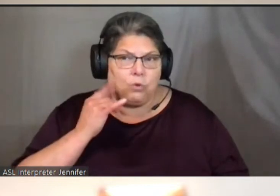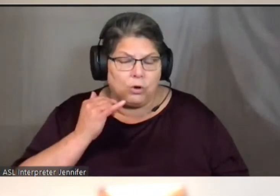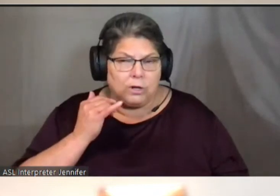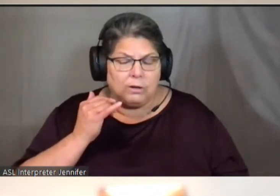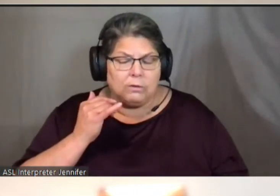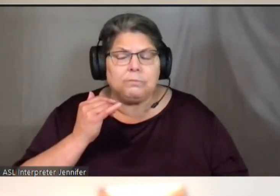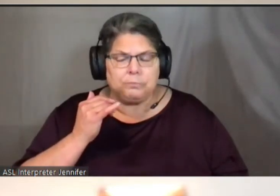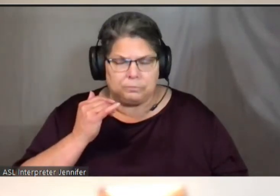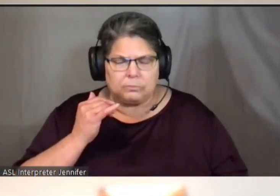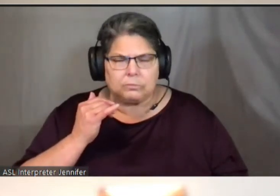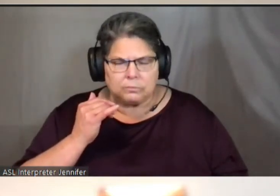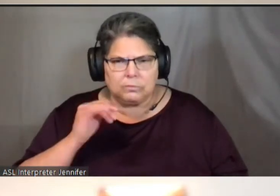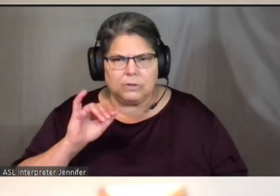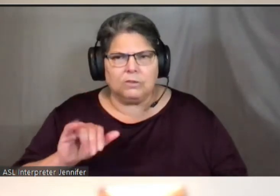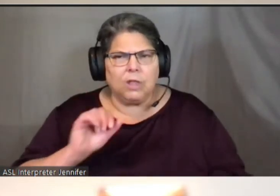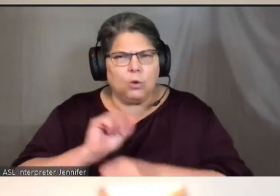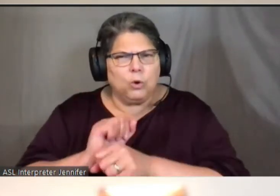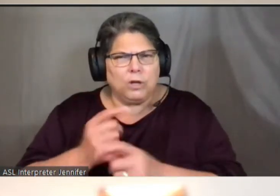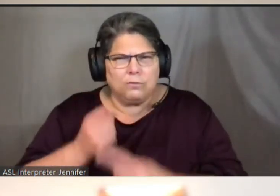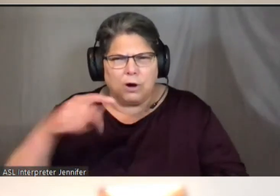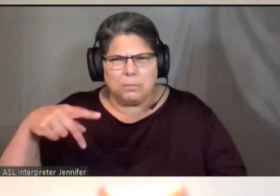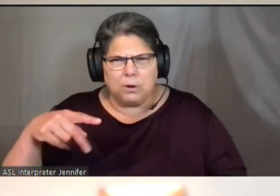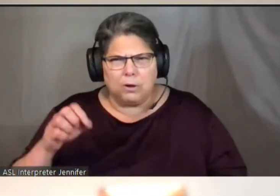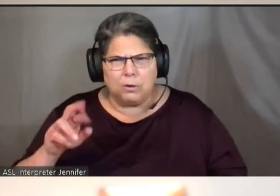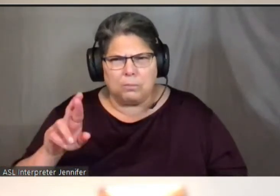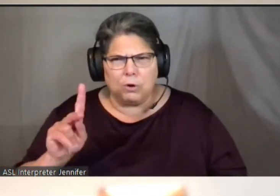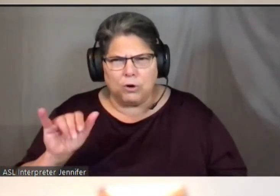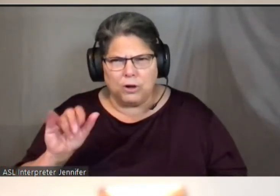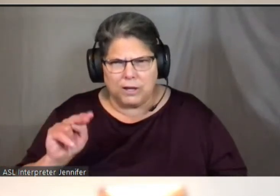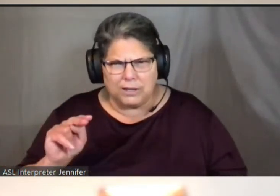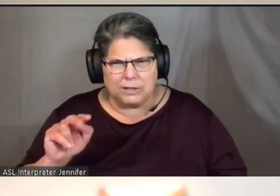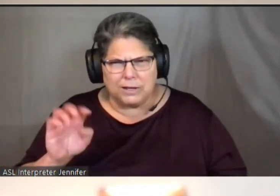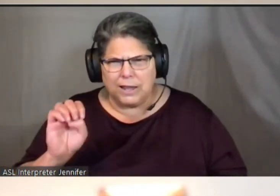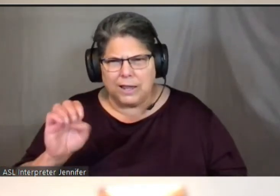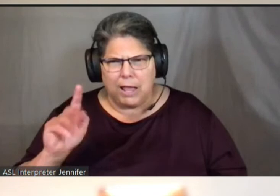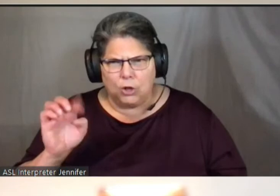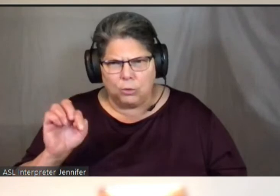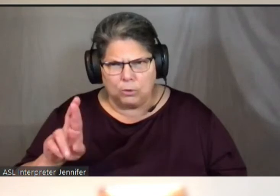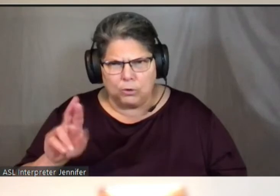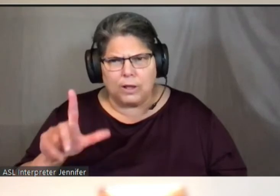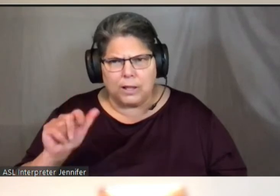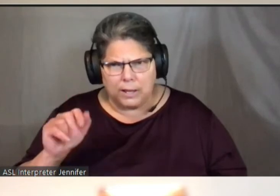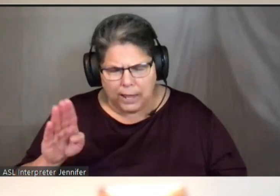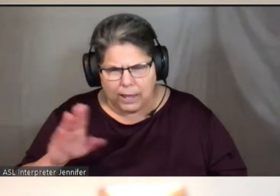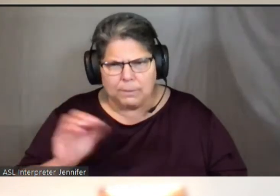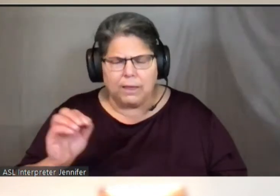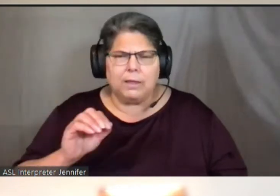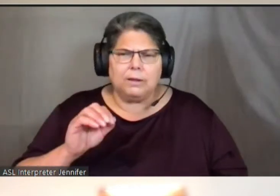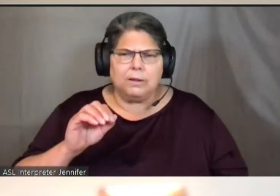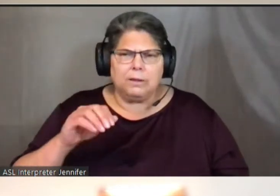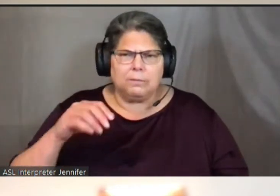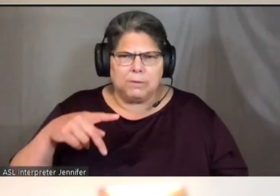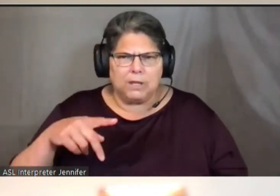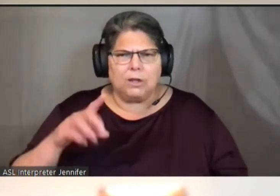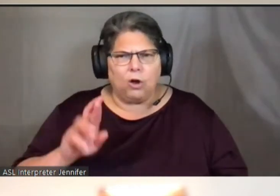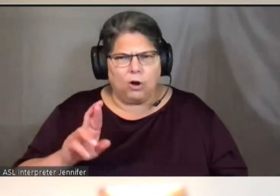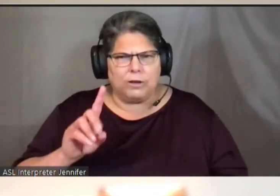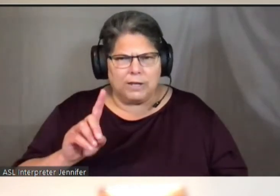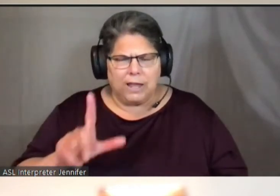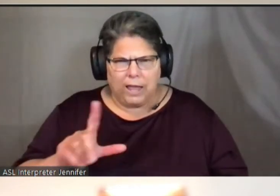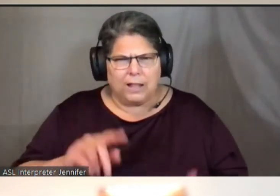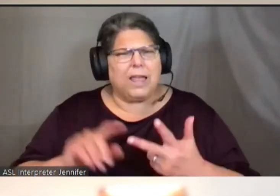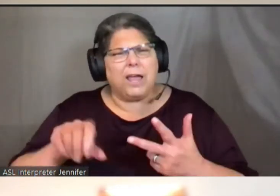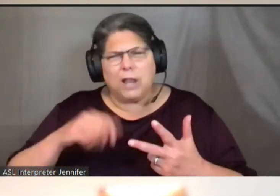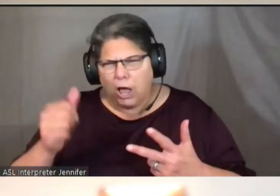working from Perkin-Elmer Lab and VRDL, but also working with many academic institutions and other county